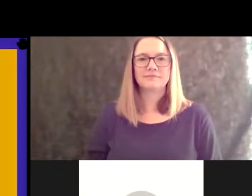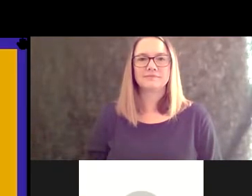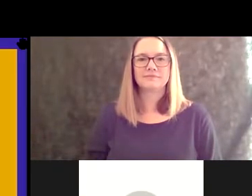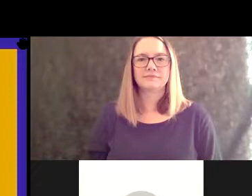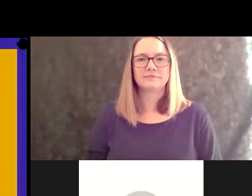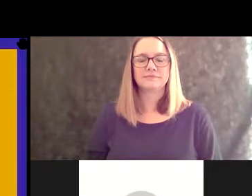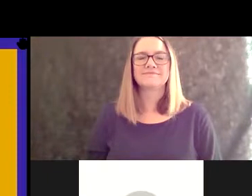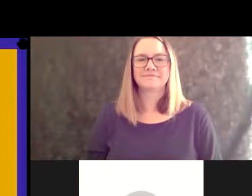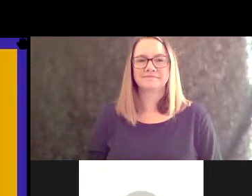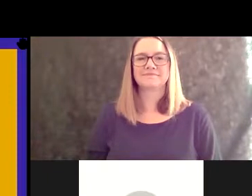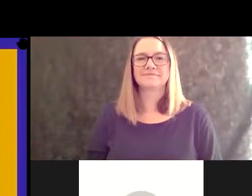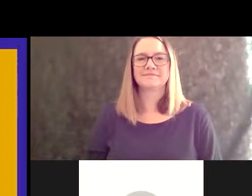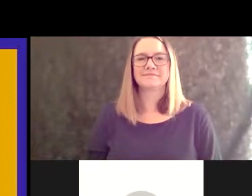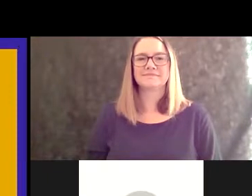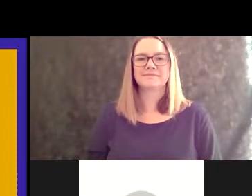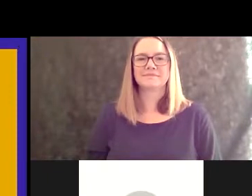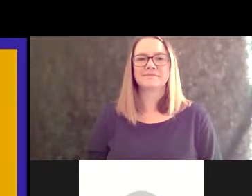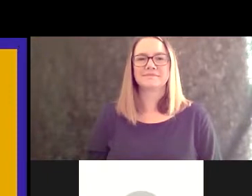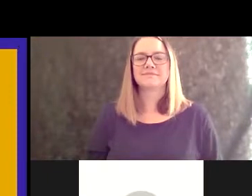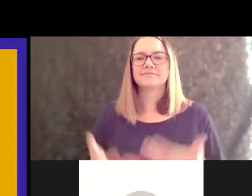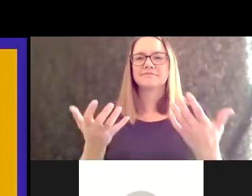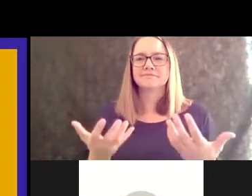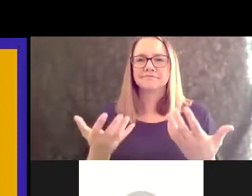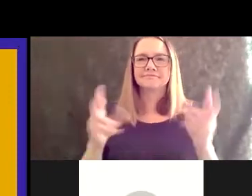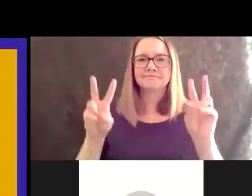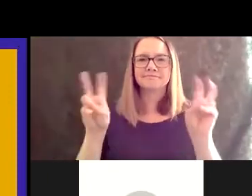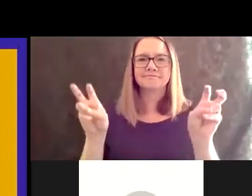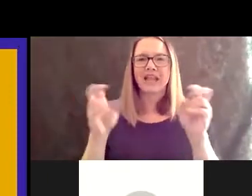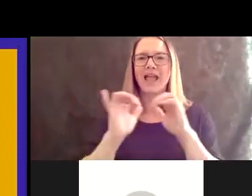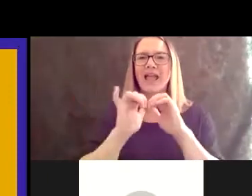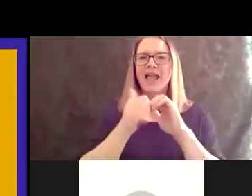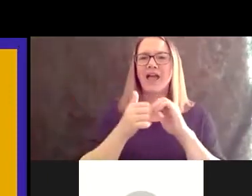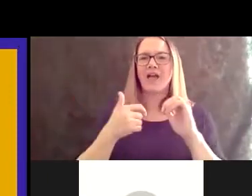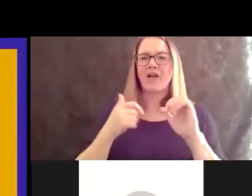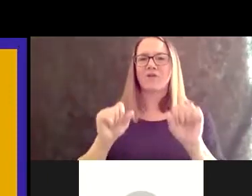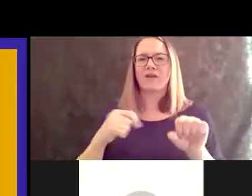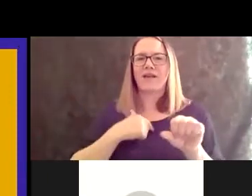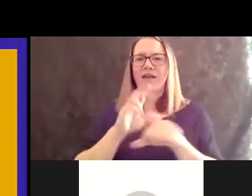Awesome. So, how can I use play as a mindfulness tool?